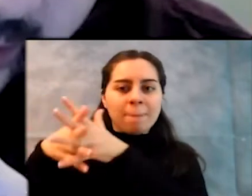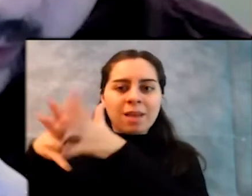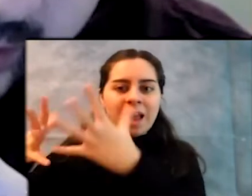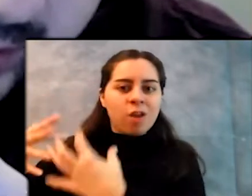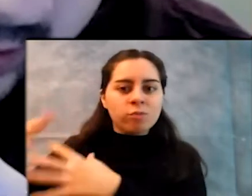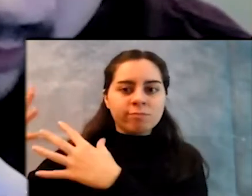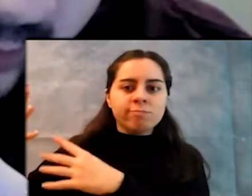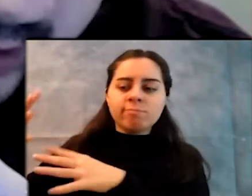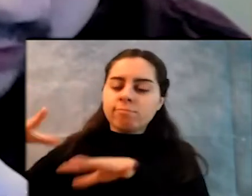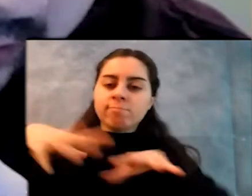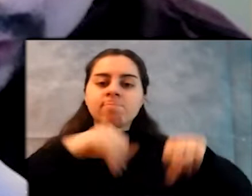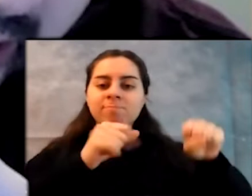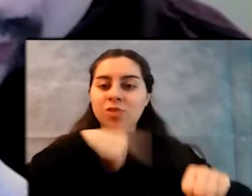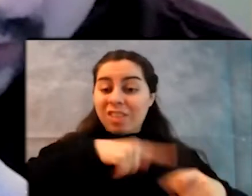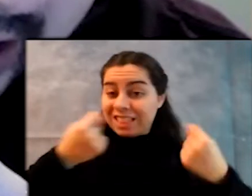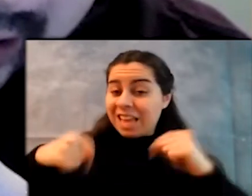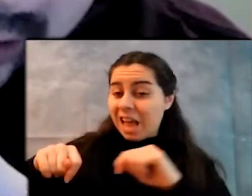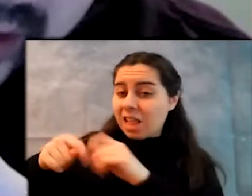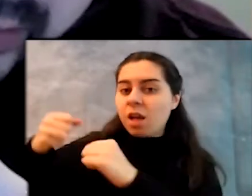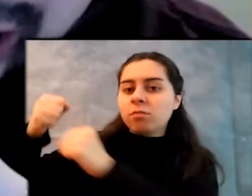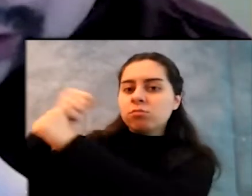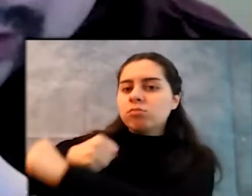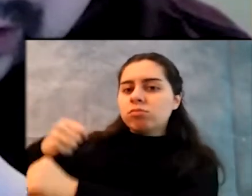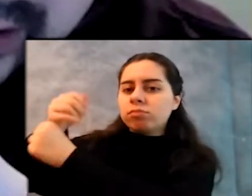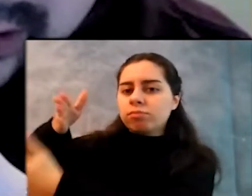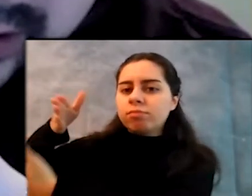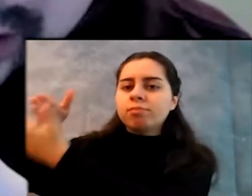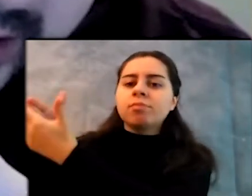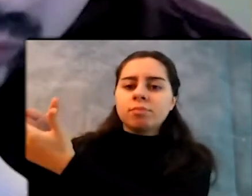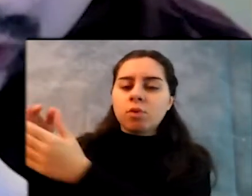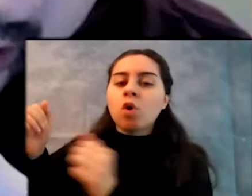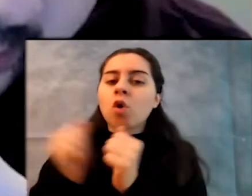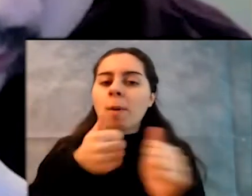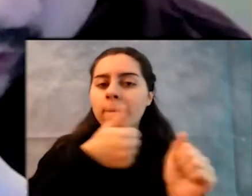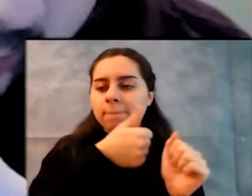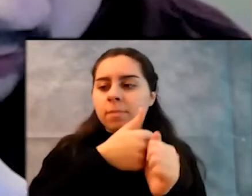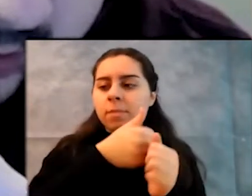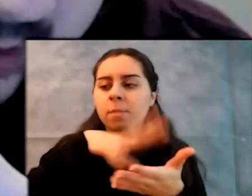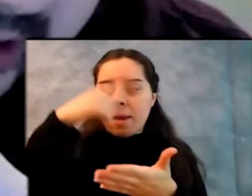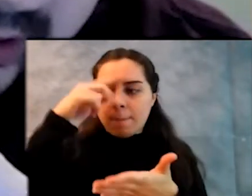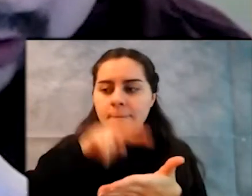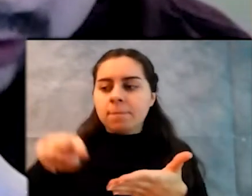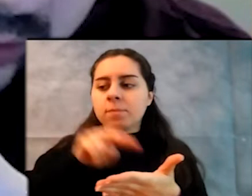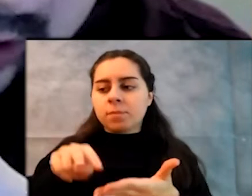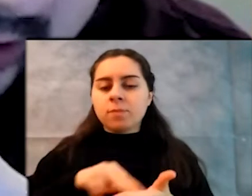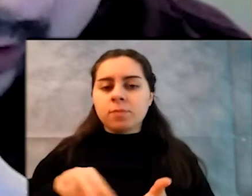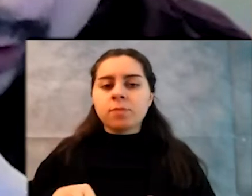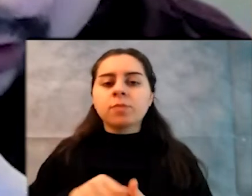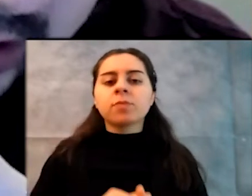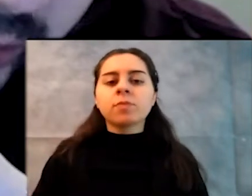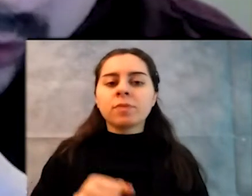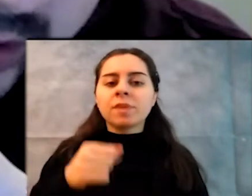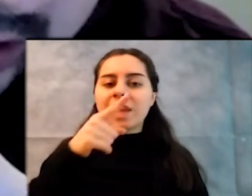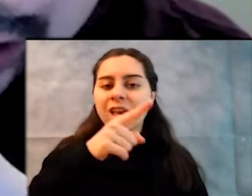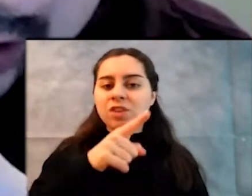citizens, producers of their own historical narratives, and learned minds. Disregarded by most of Puerto Rico's intellectual elite,